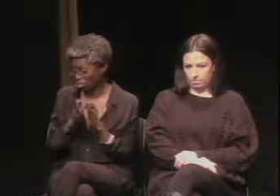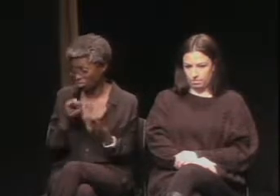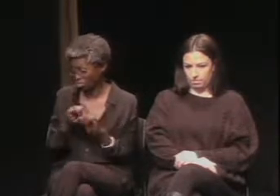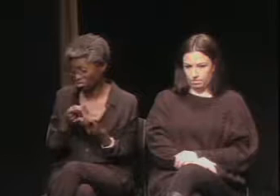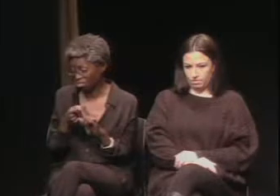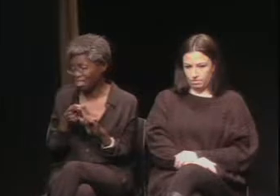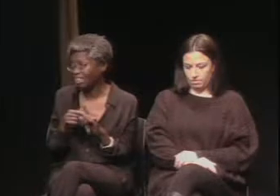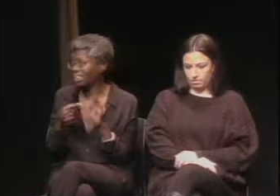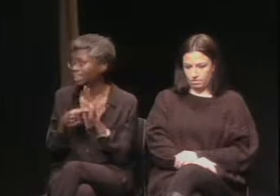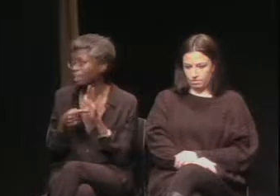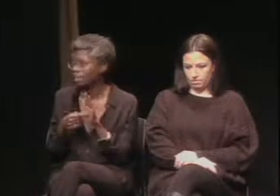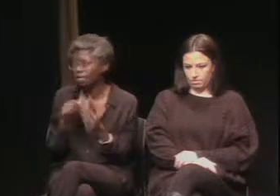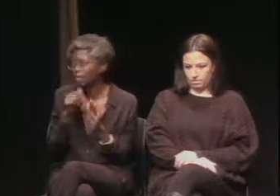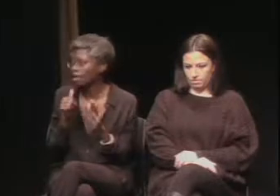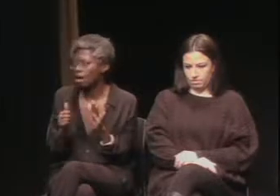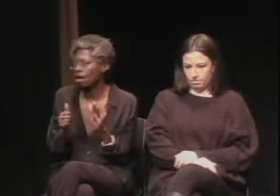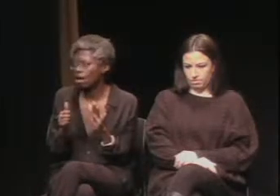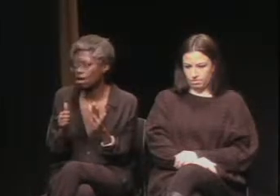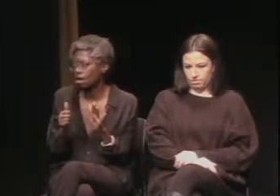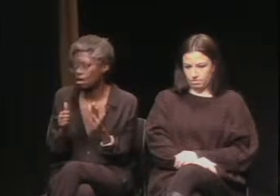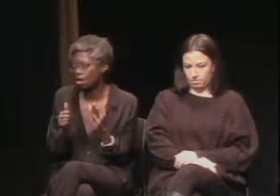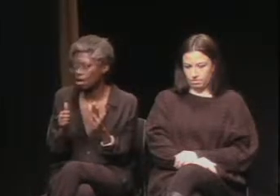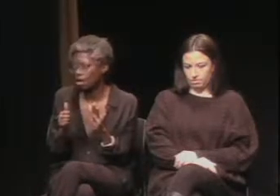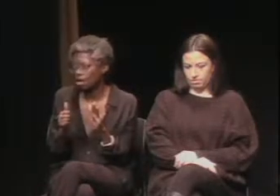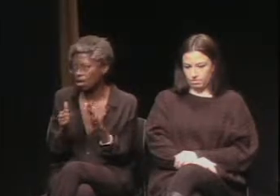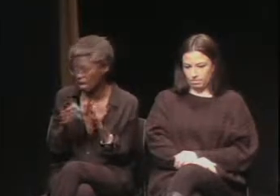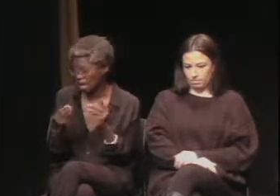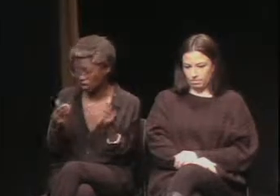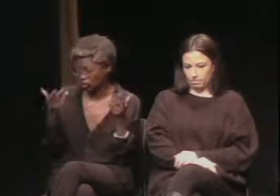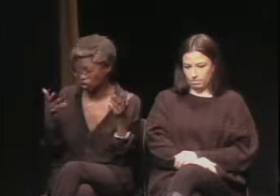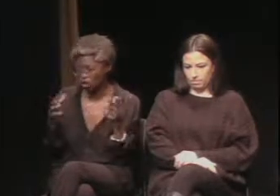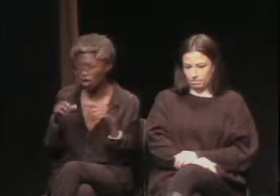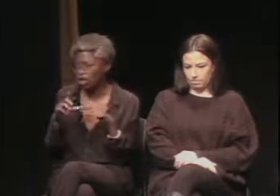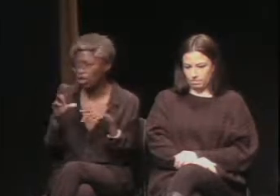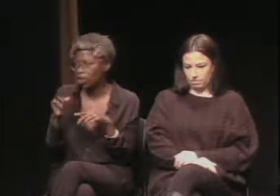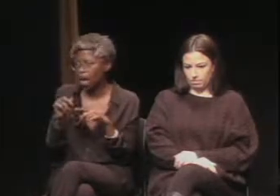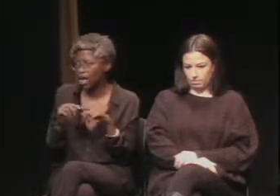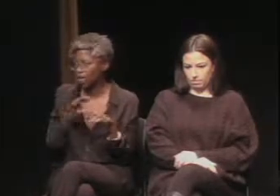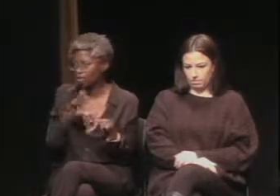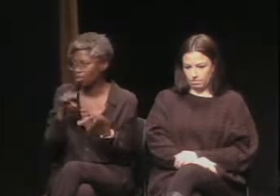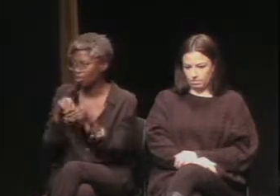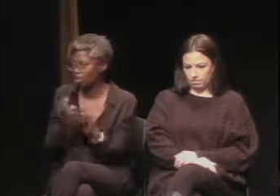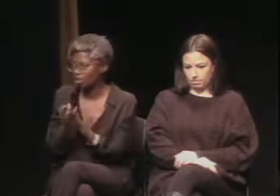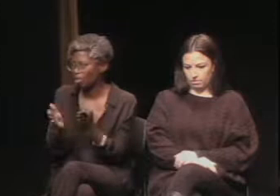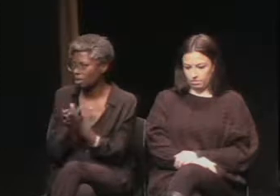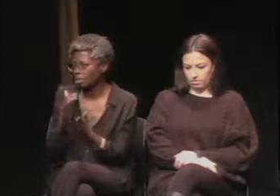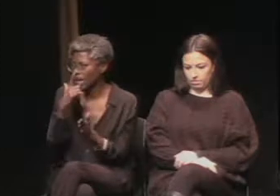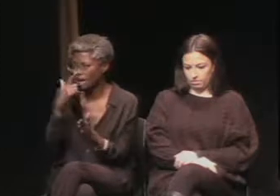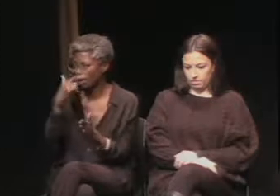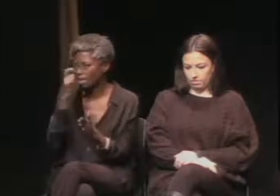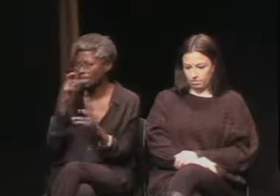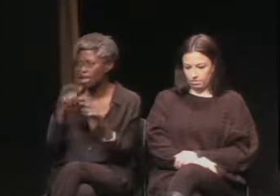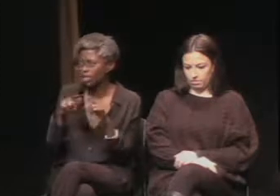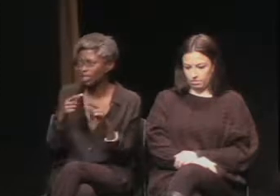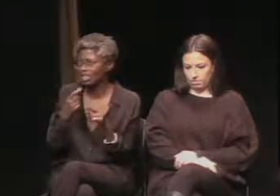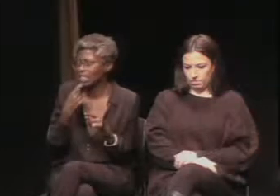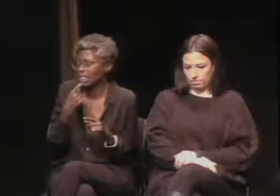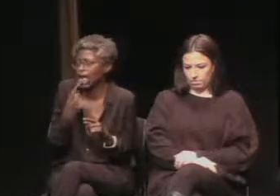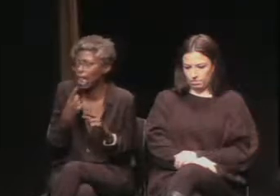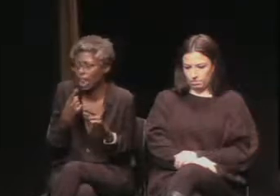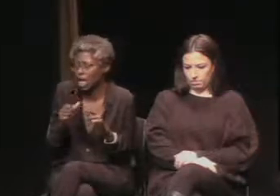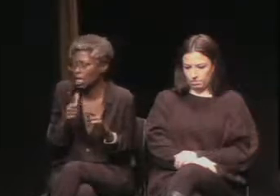And this is a sample of like not being this healed person. I couldn't put it in the book because I just couldn't bear to tell another story.